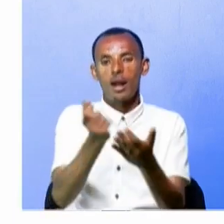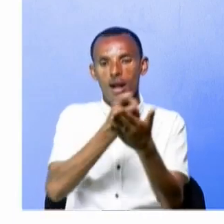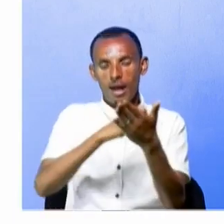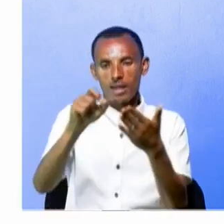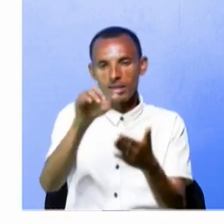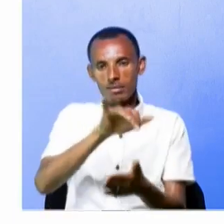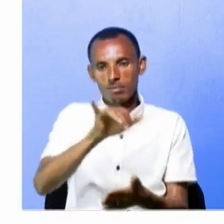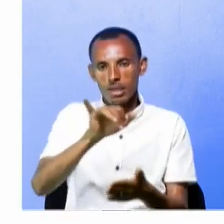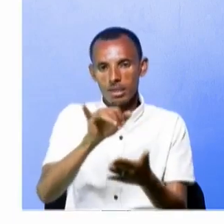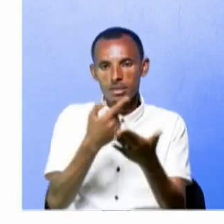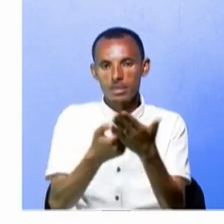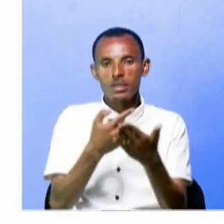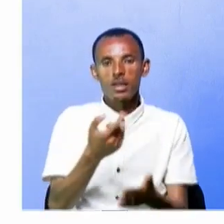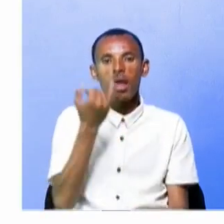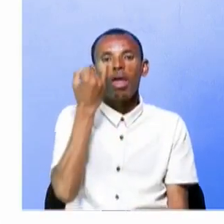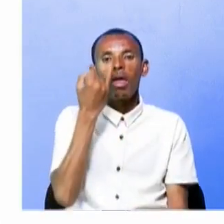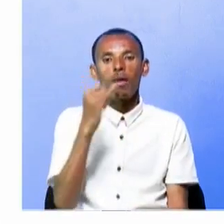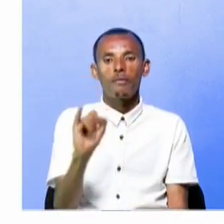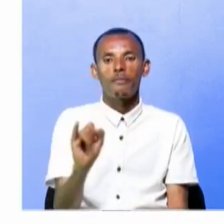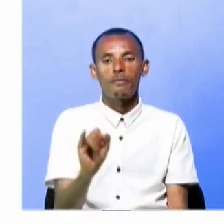this. Thus, if